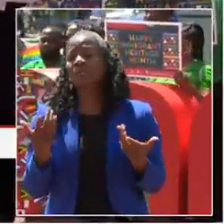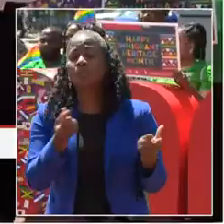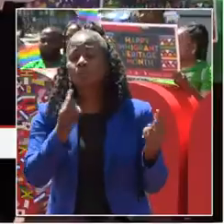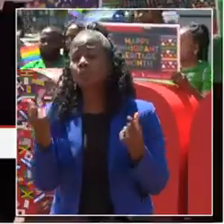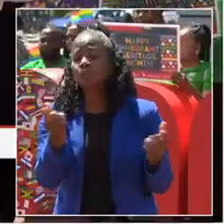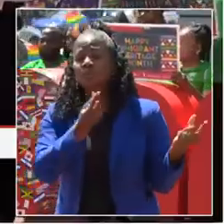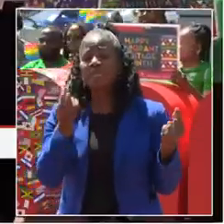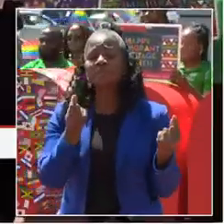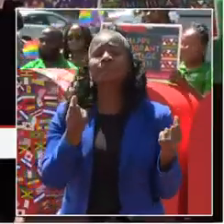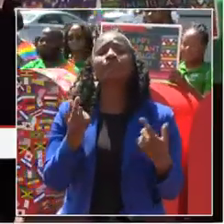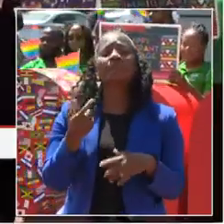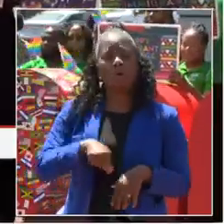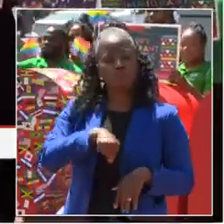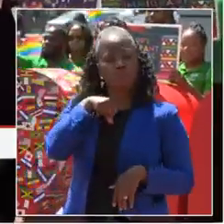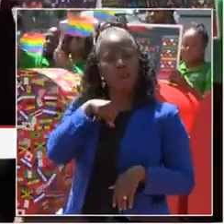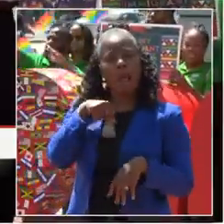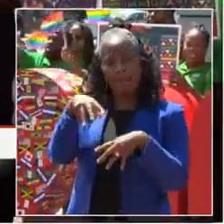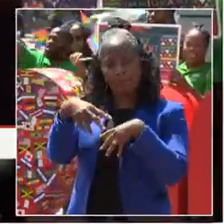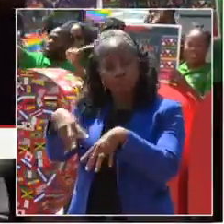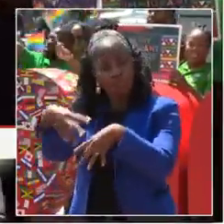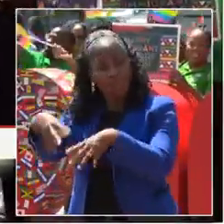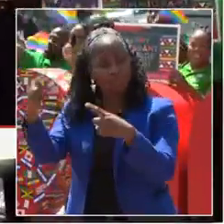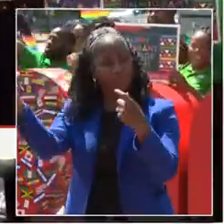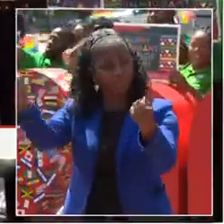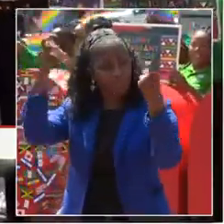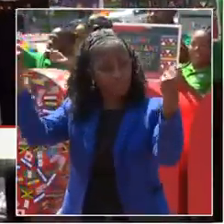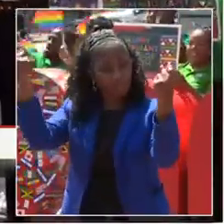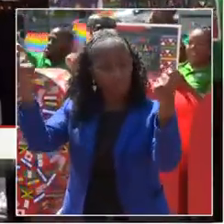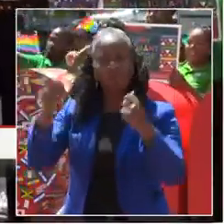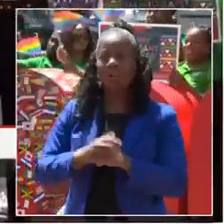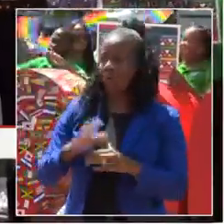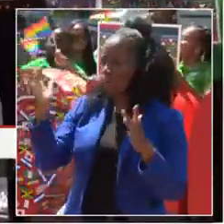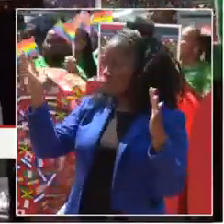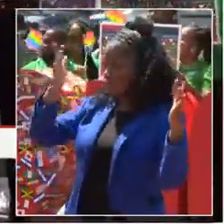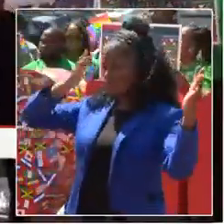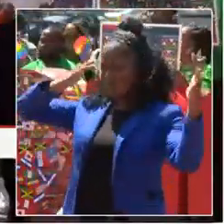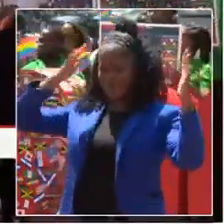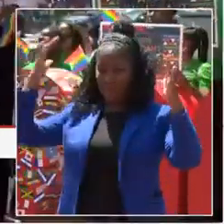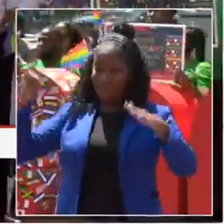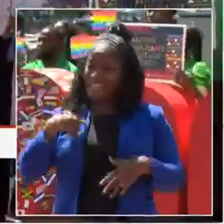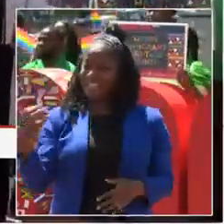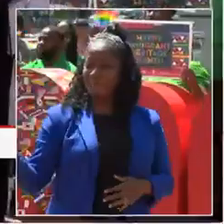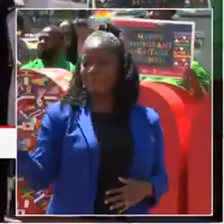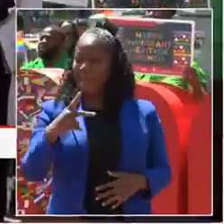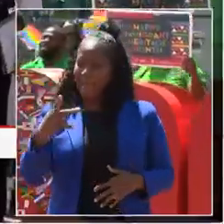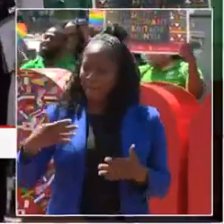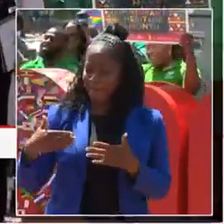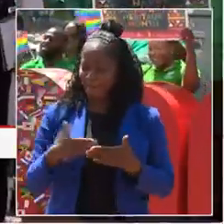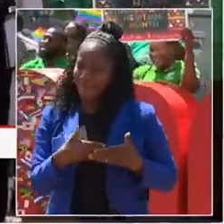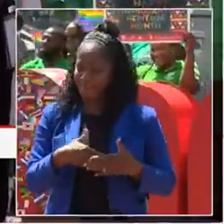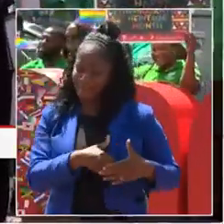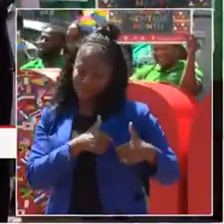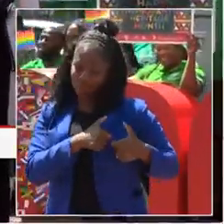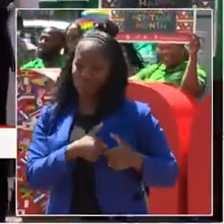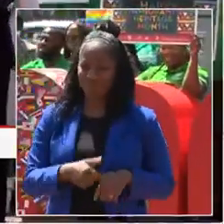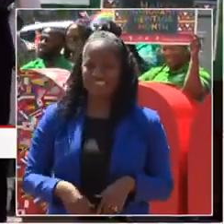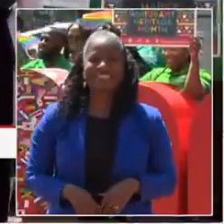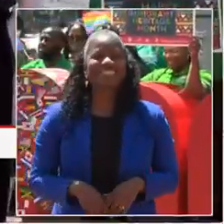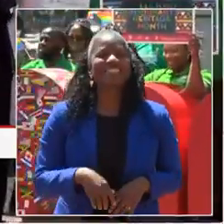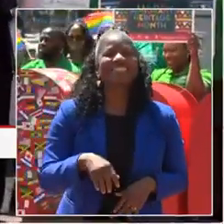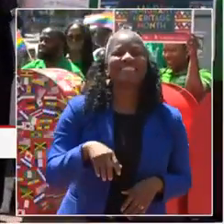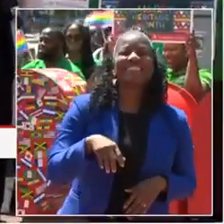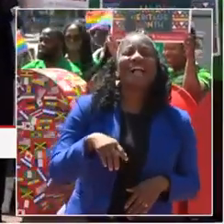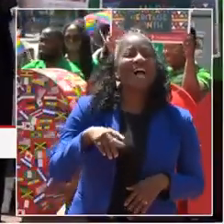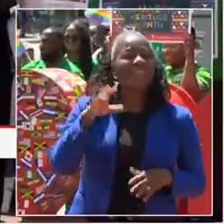and Festival back. And it's back, baby. Back after